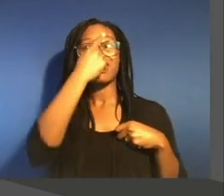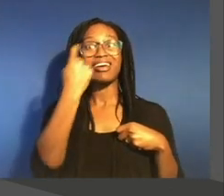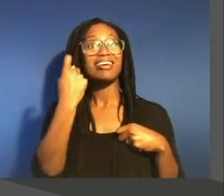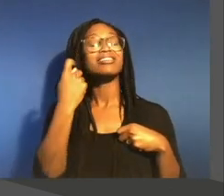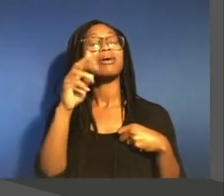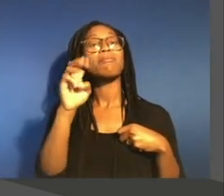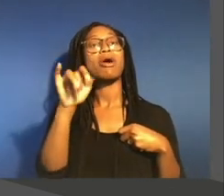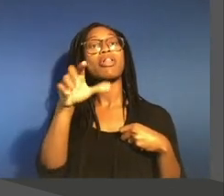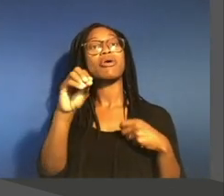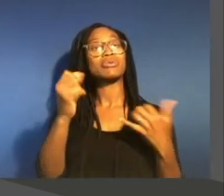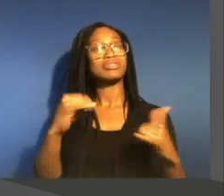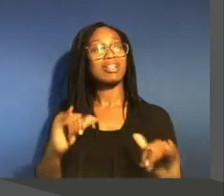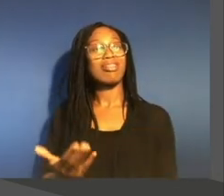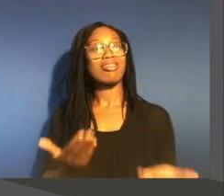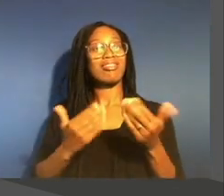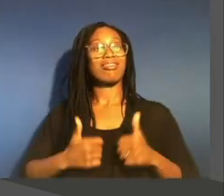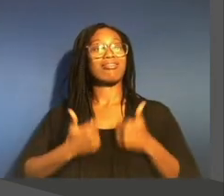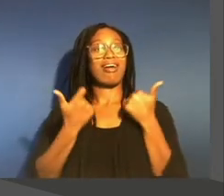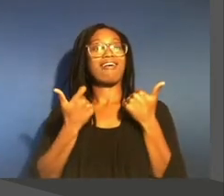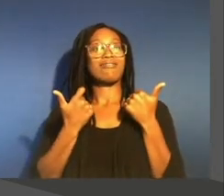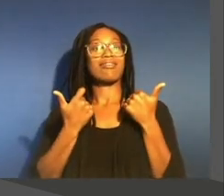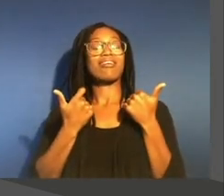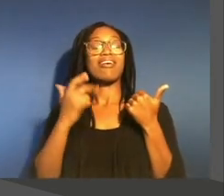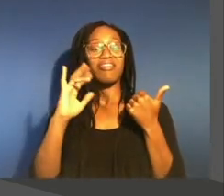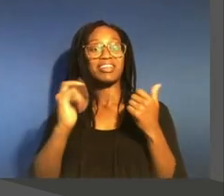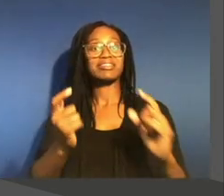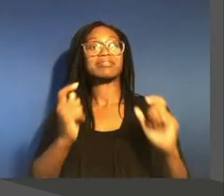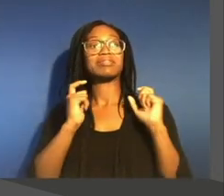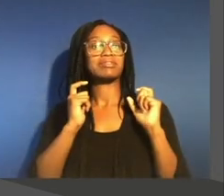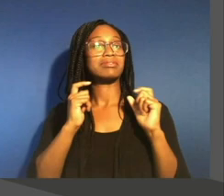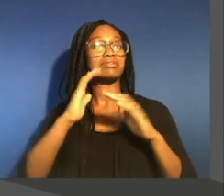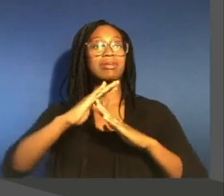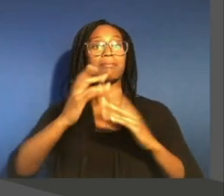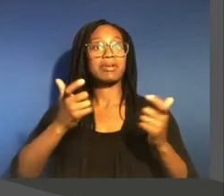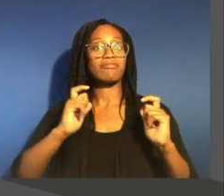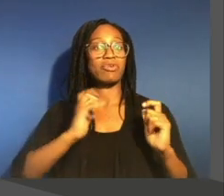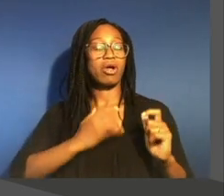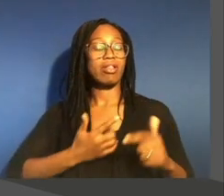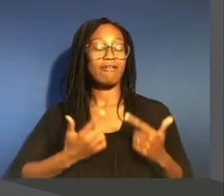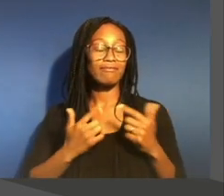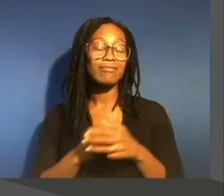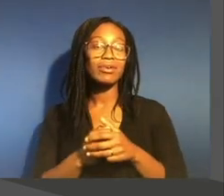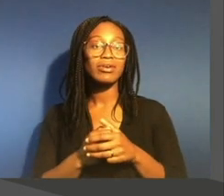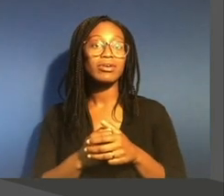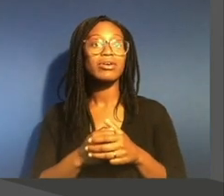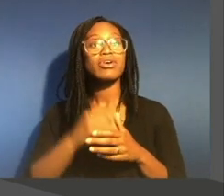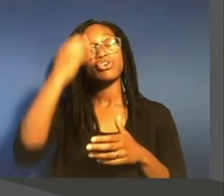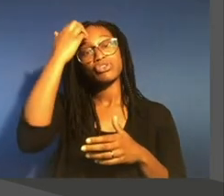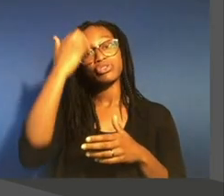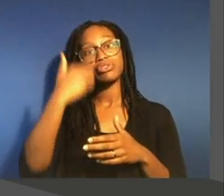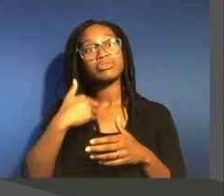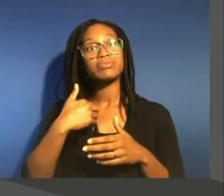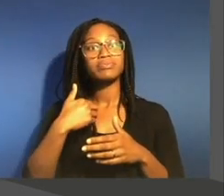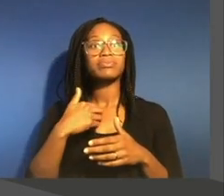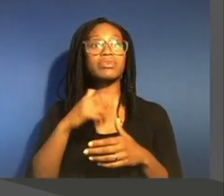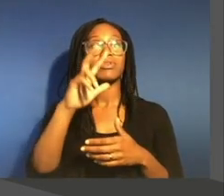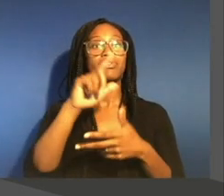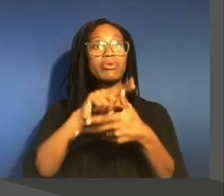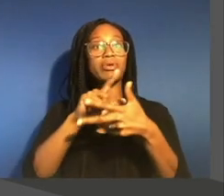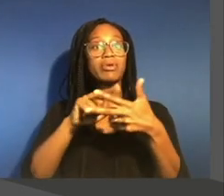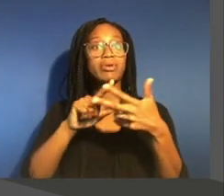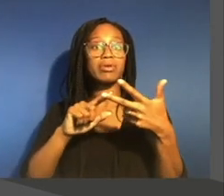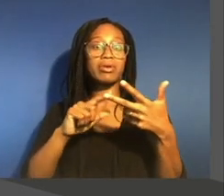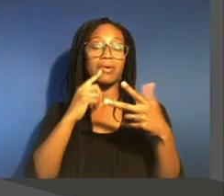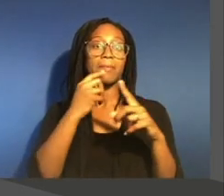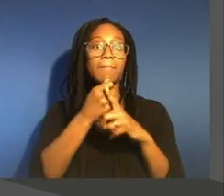the biggest gift in our life. The stroke had 3 main impacts in our life. The